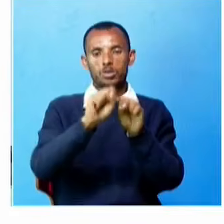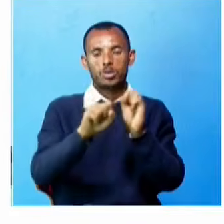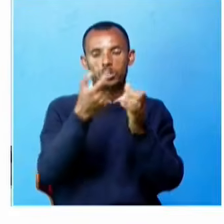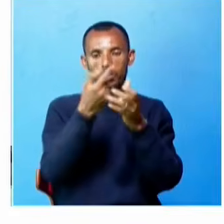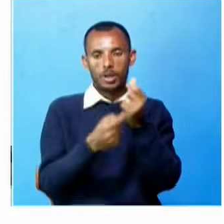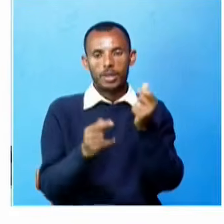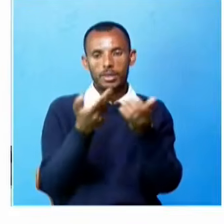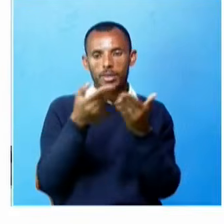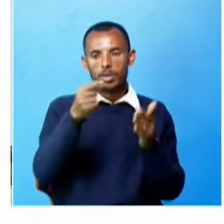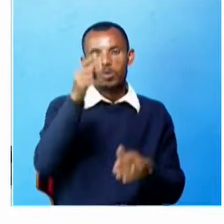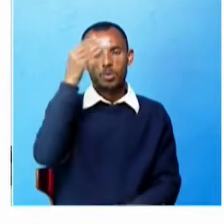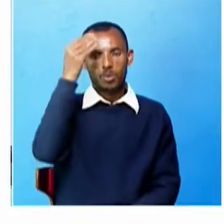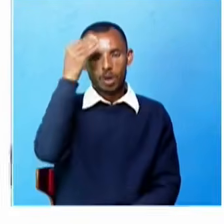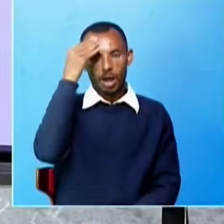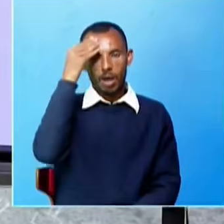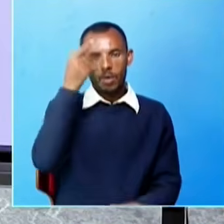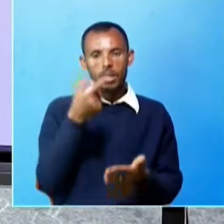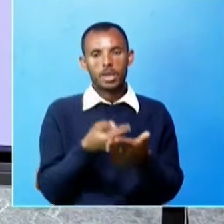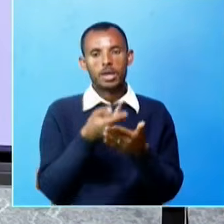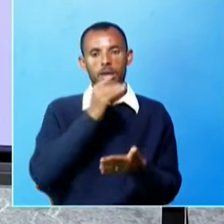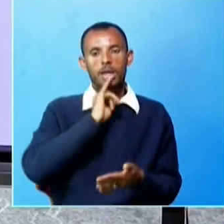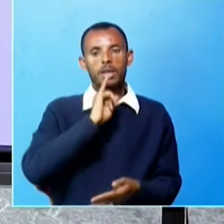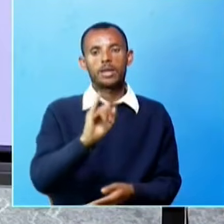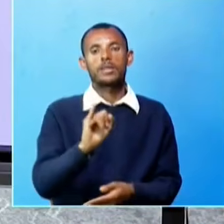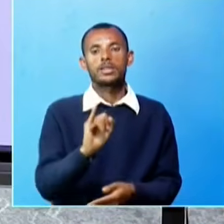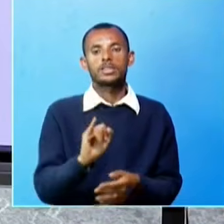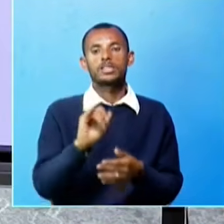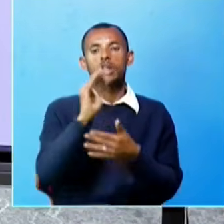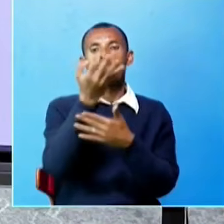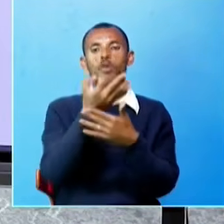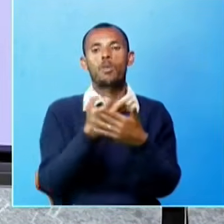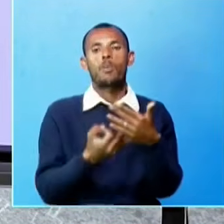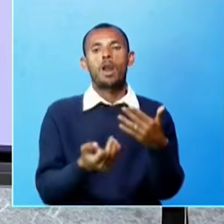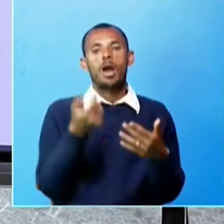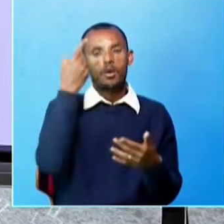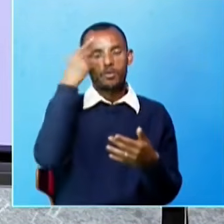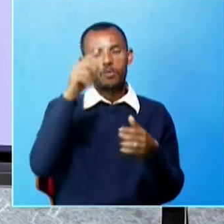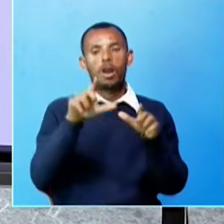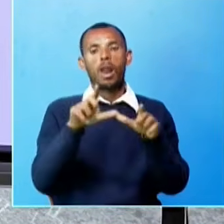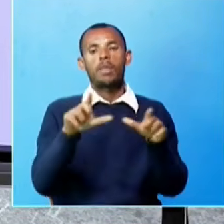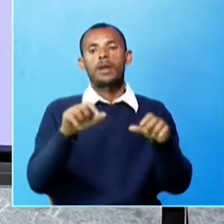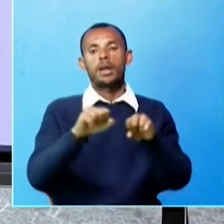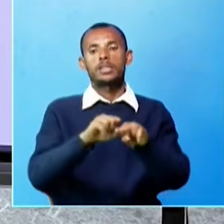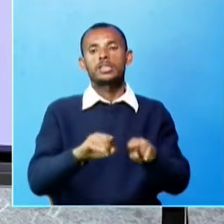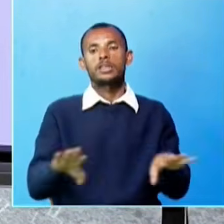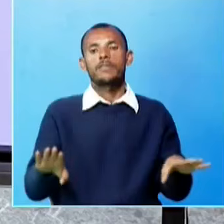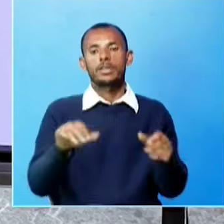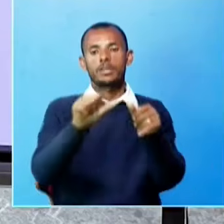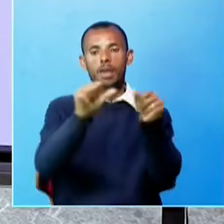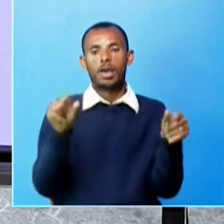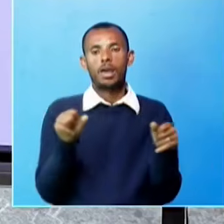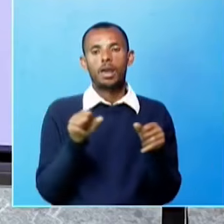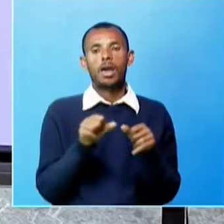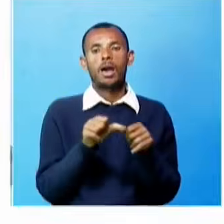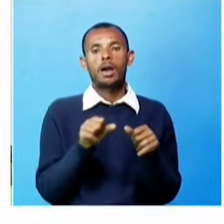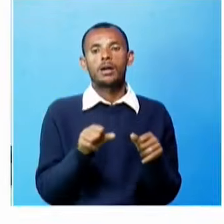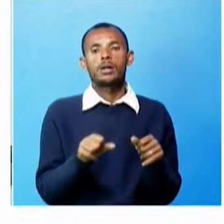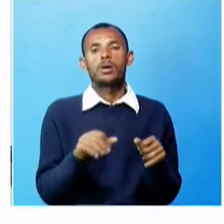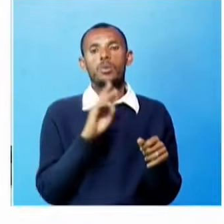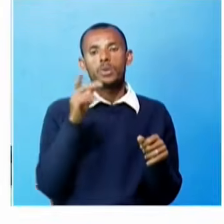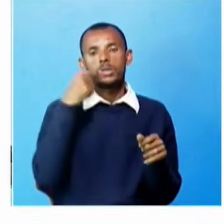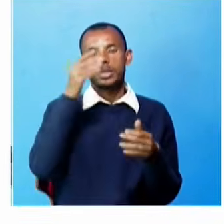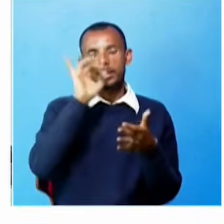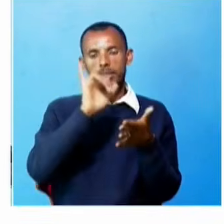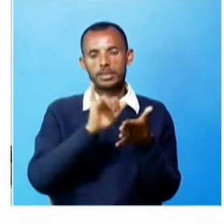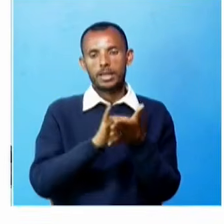only thing that you need to know here is the formula for a lateral surface area. Okay, so we said